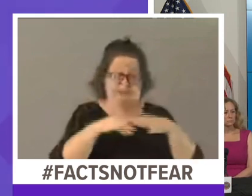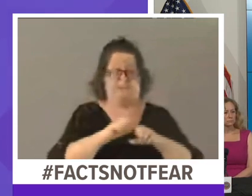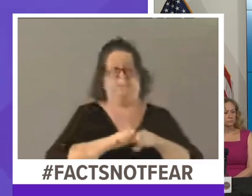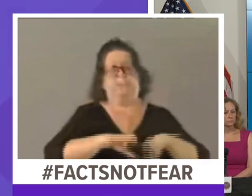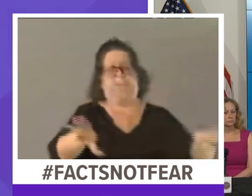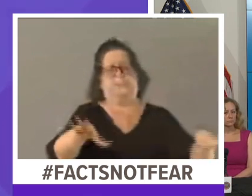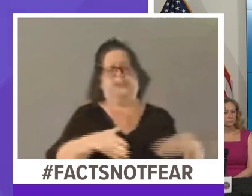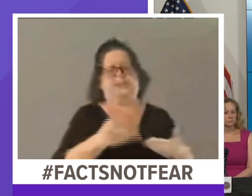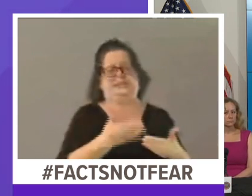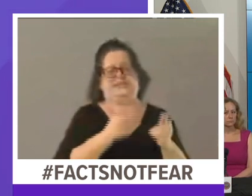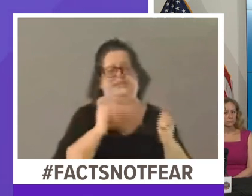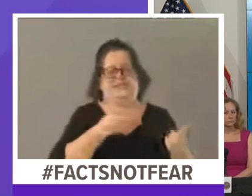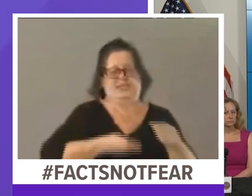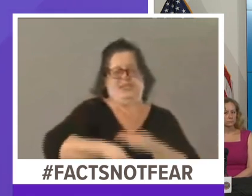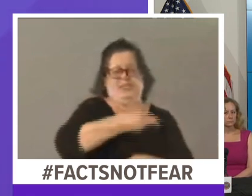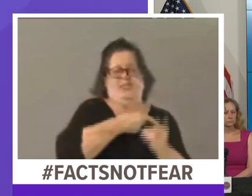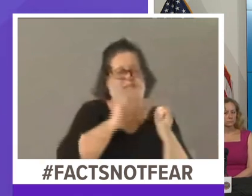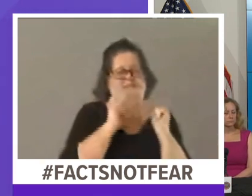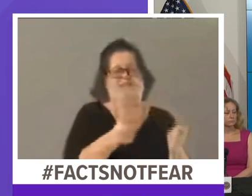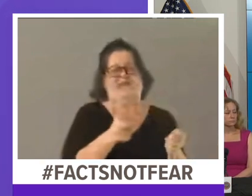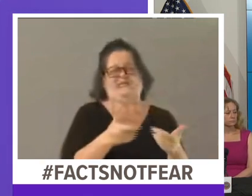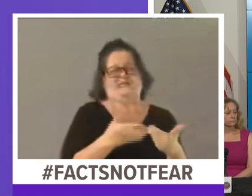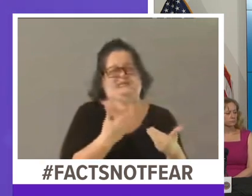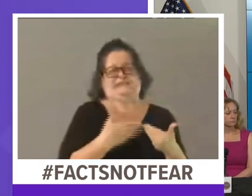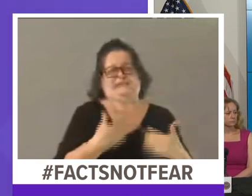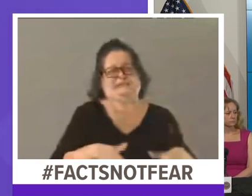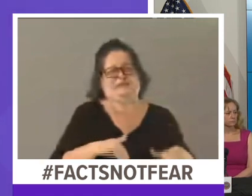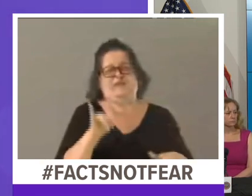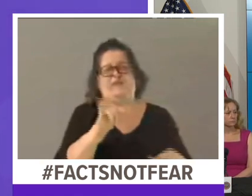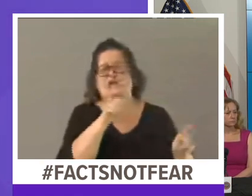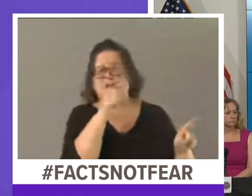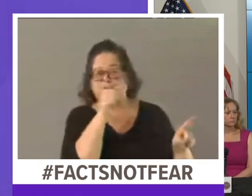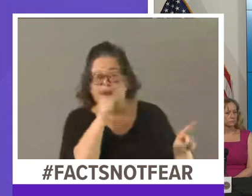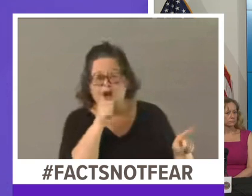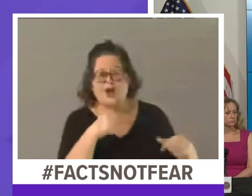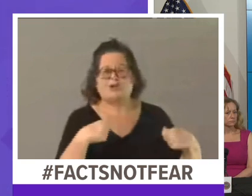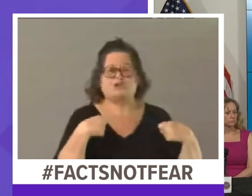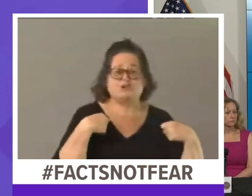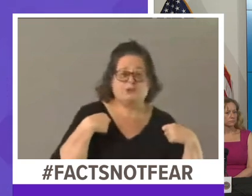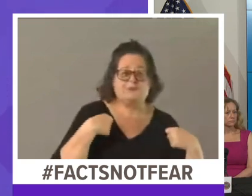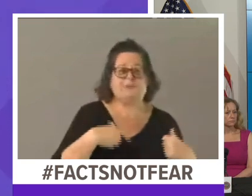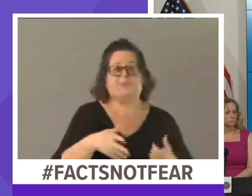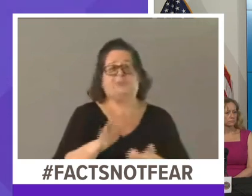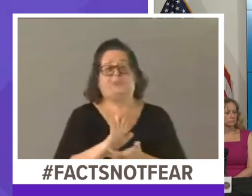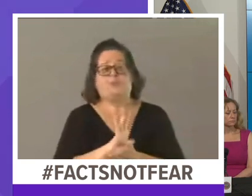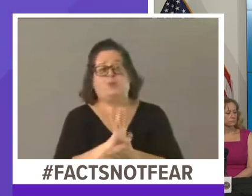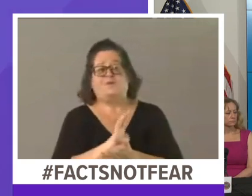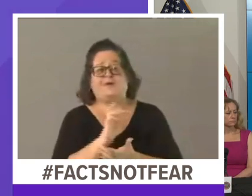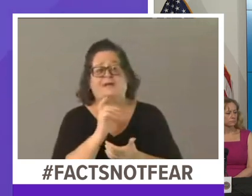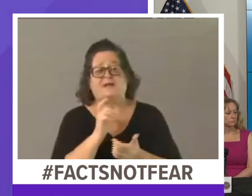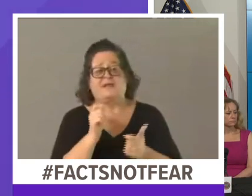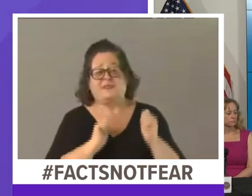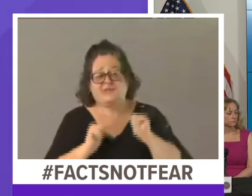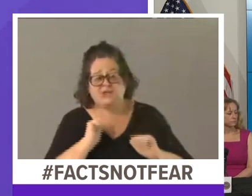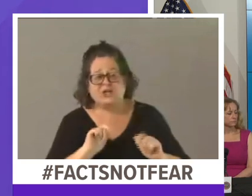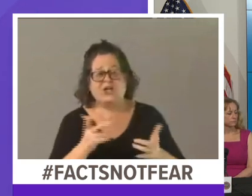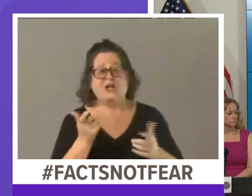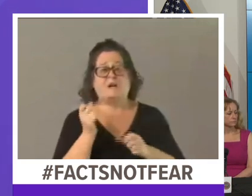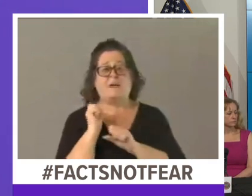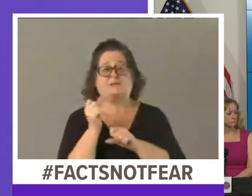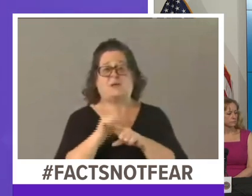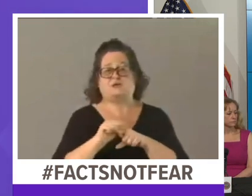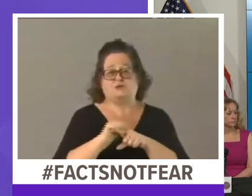So the fact that bars and gyms and movie theaters, no concerts or spring training or large events happening,